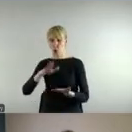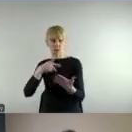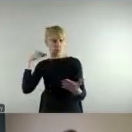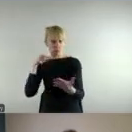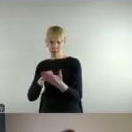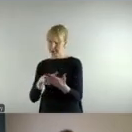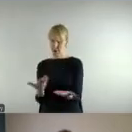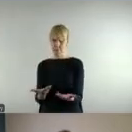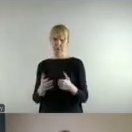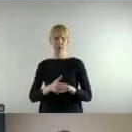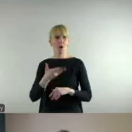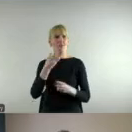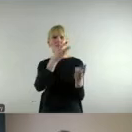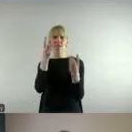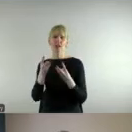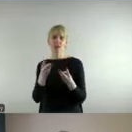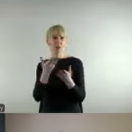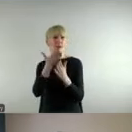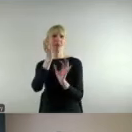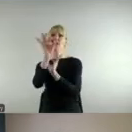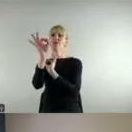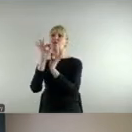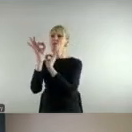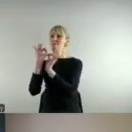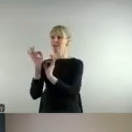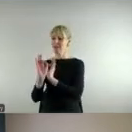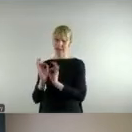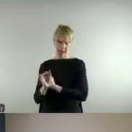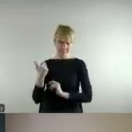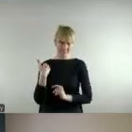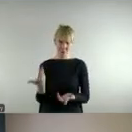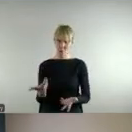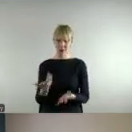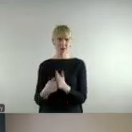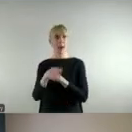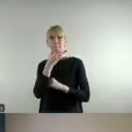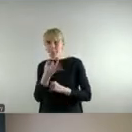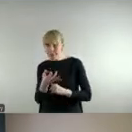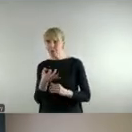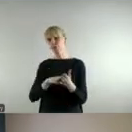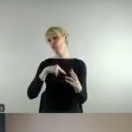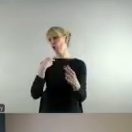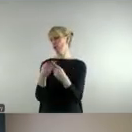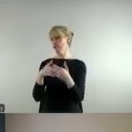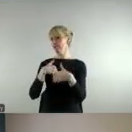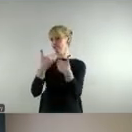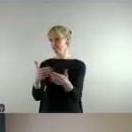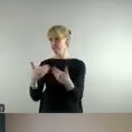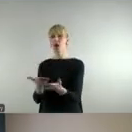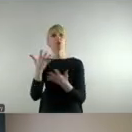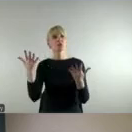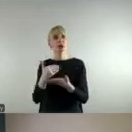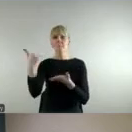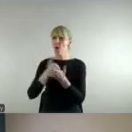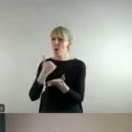residents and inform and answer questions. Tell them where they can get help and advice.